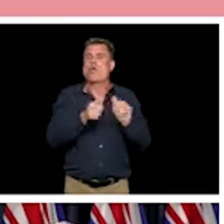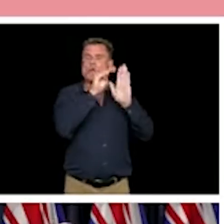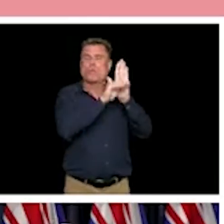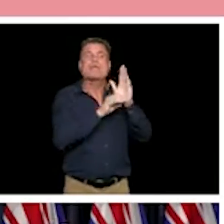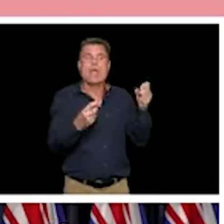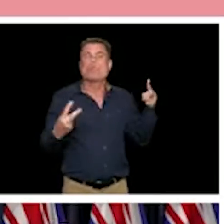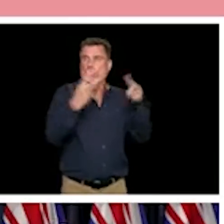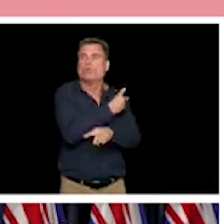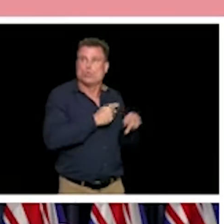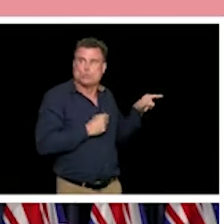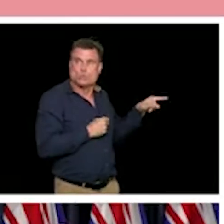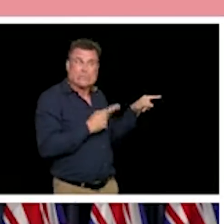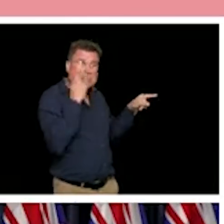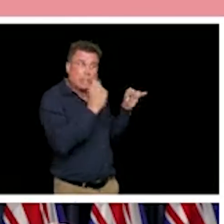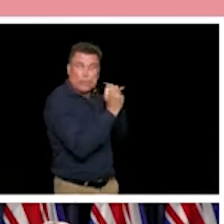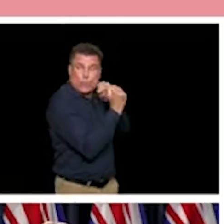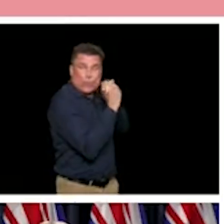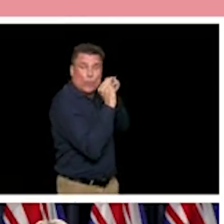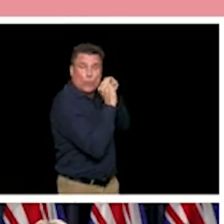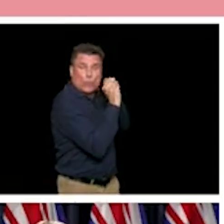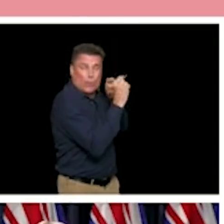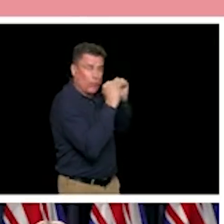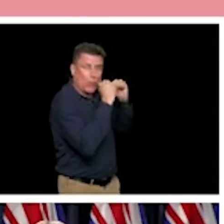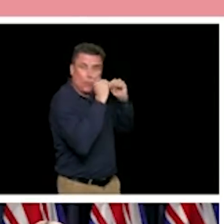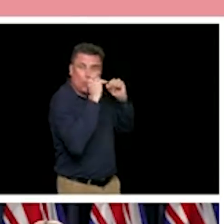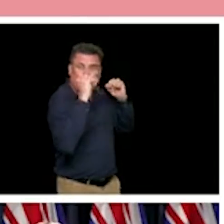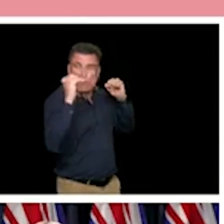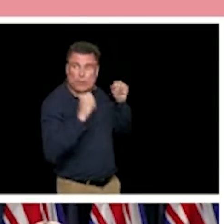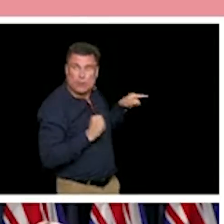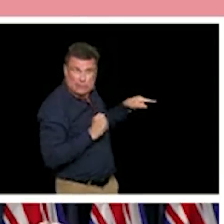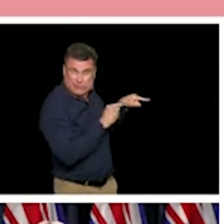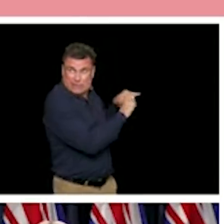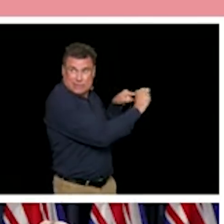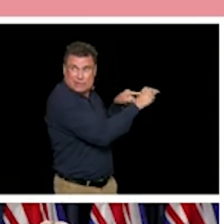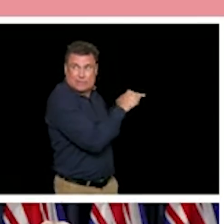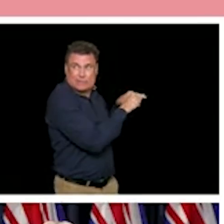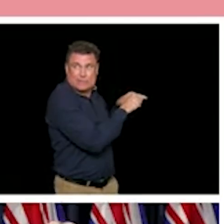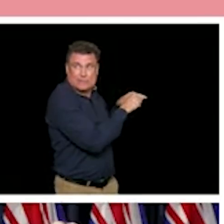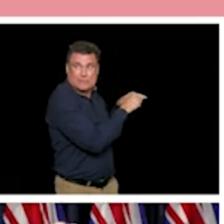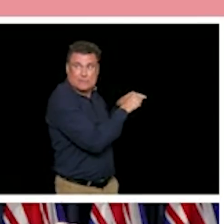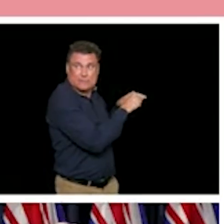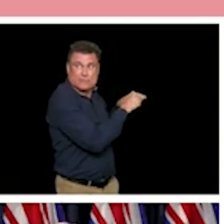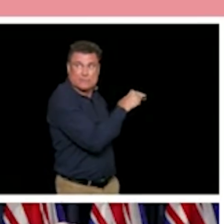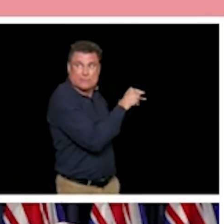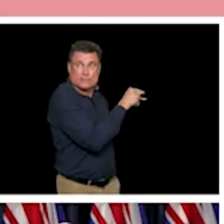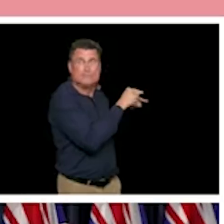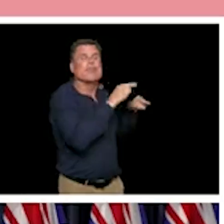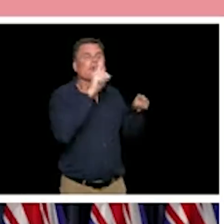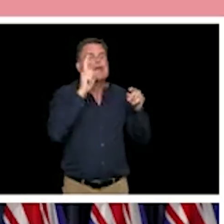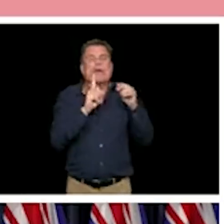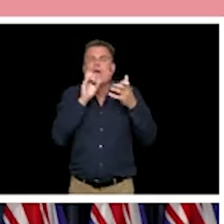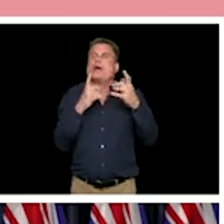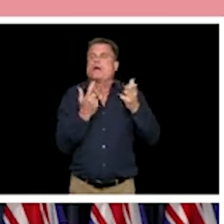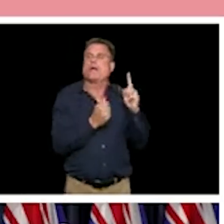and the measures that we know work. So we have been bouncing around a little bit above 1 in our reproductive number.